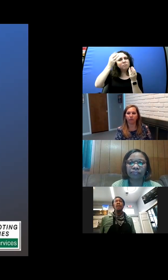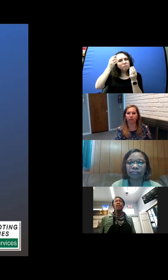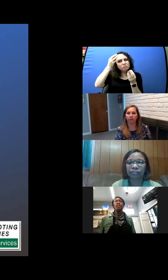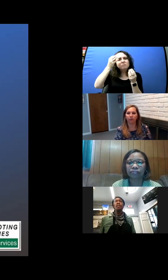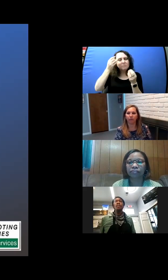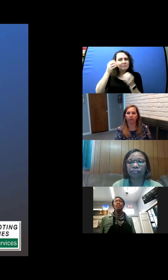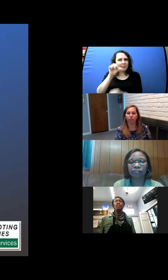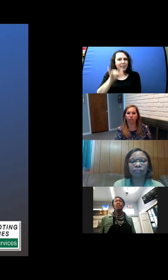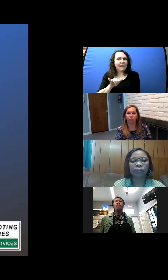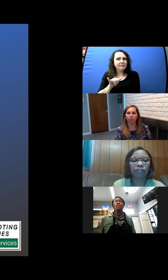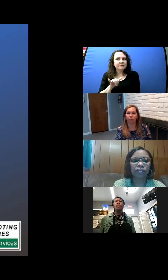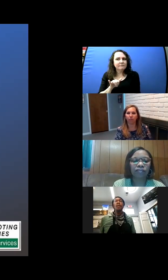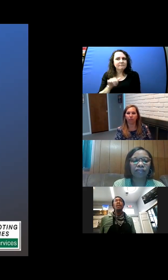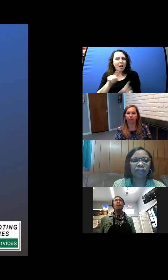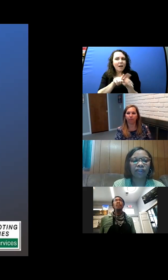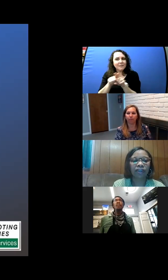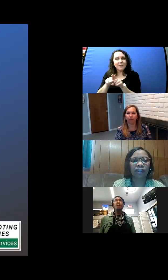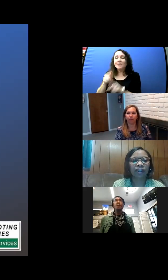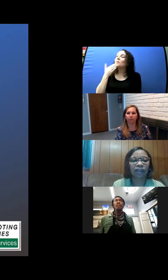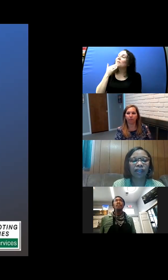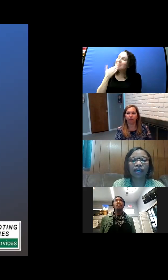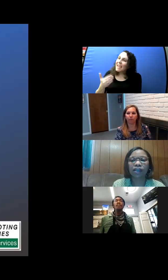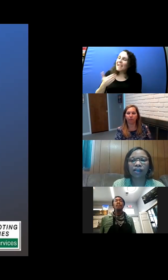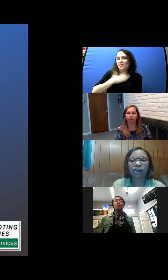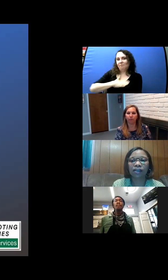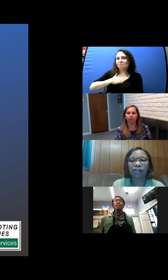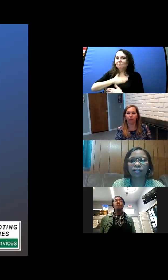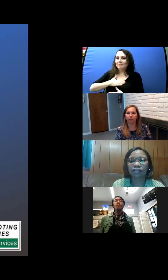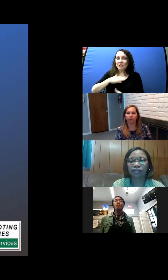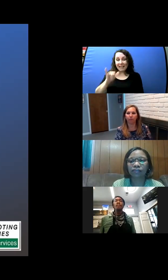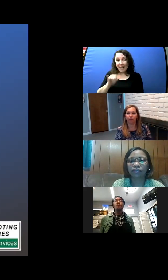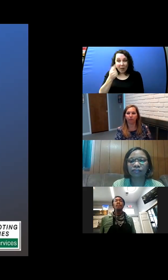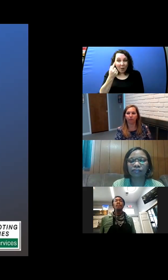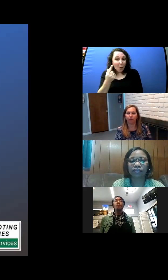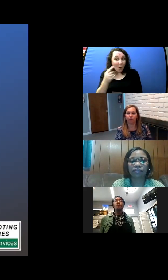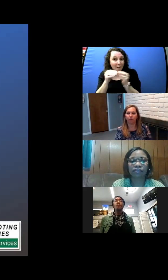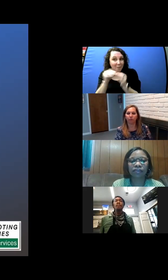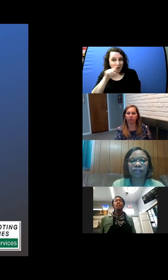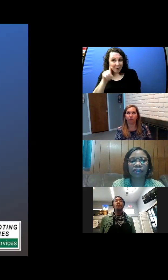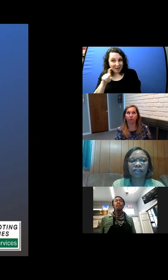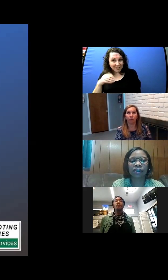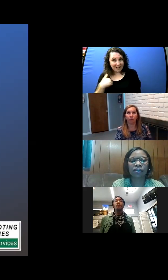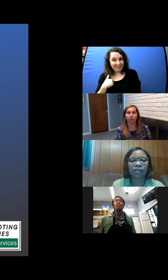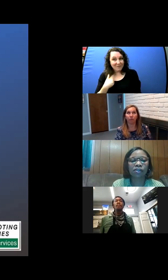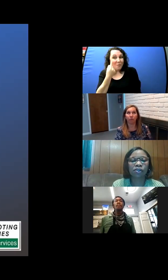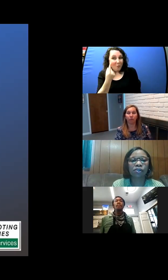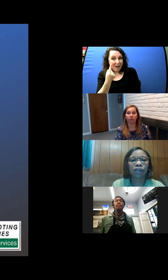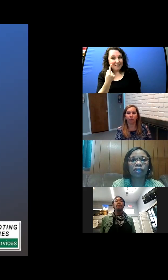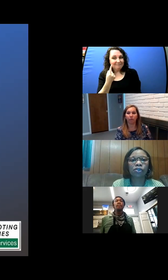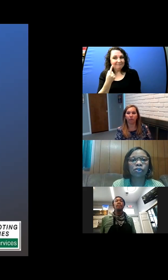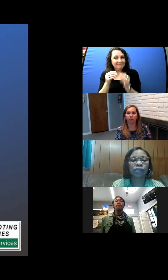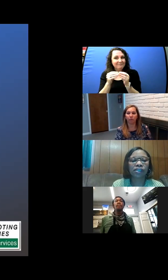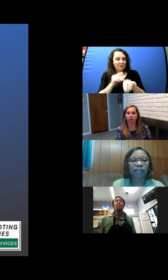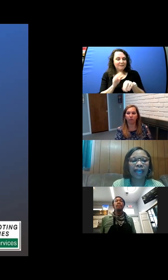Yeah. So I appreciate it so much. We have one more question. I think we have time for one more